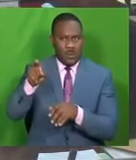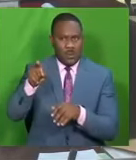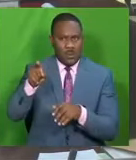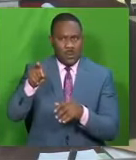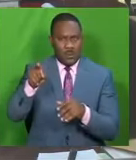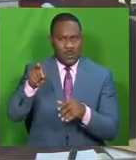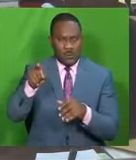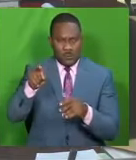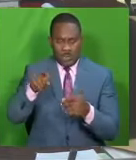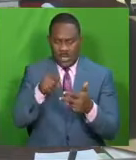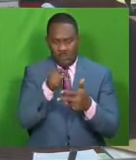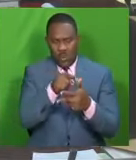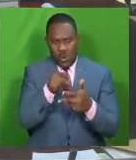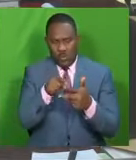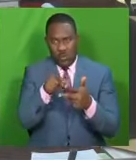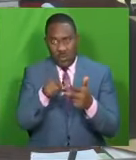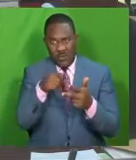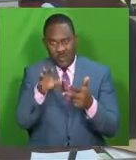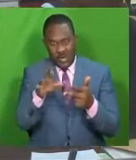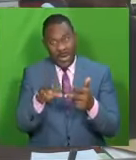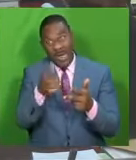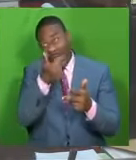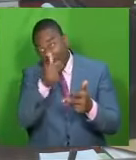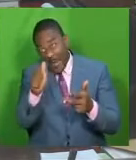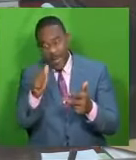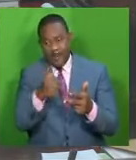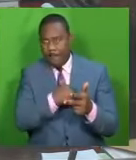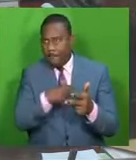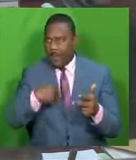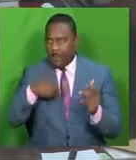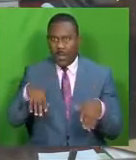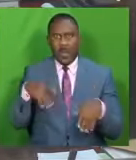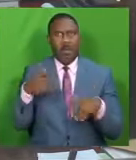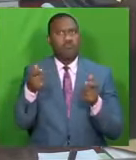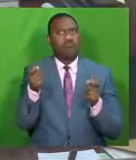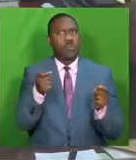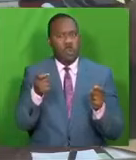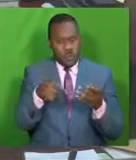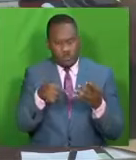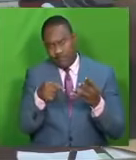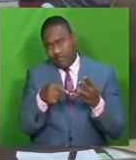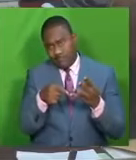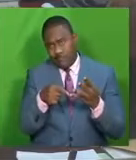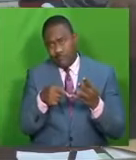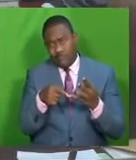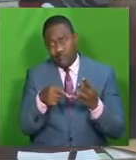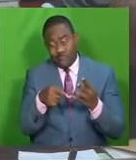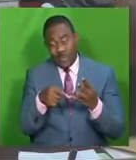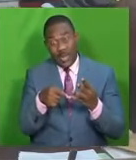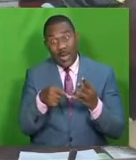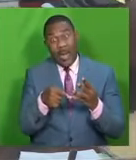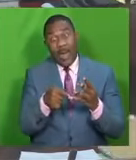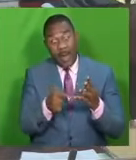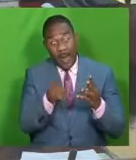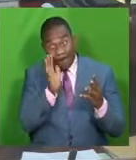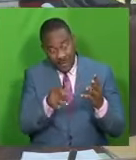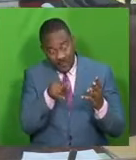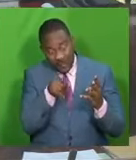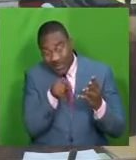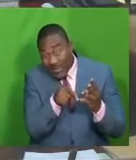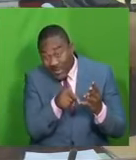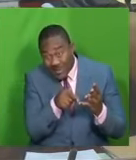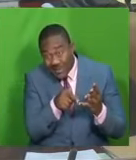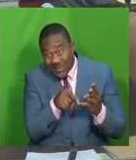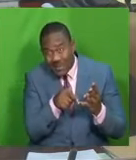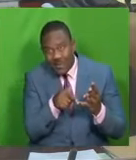presiding. And so we must read apart from the member presiding